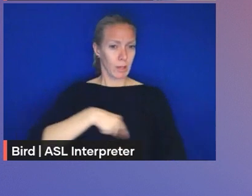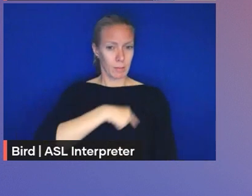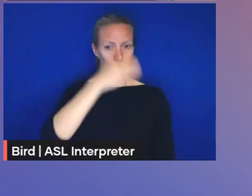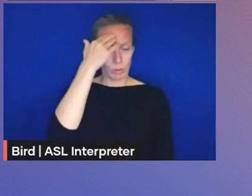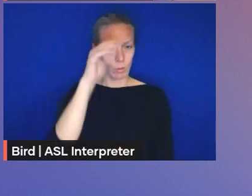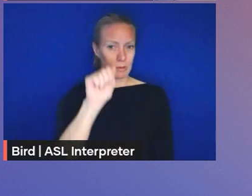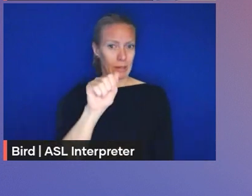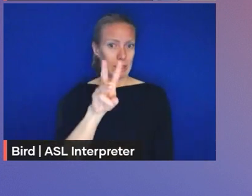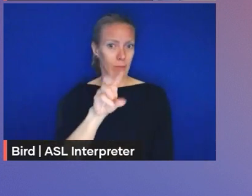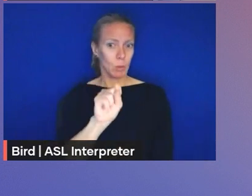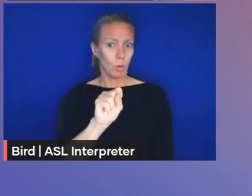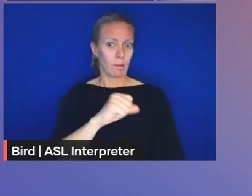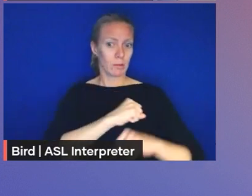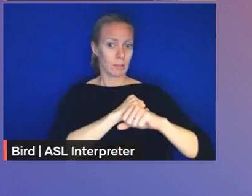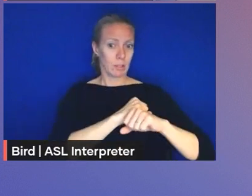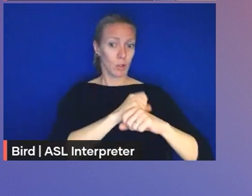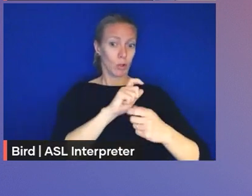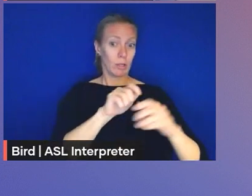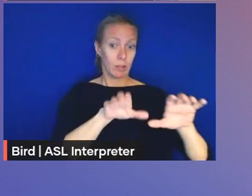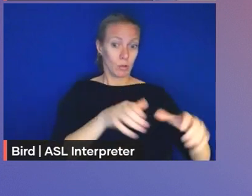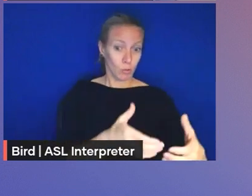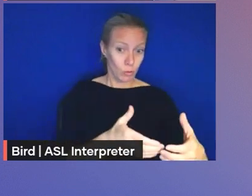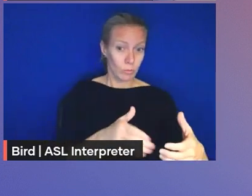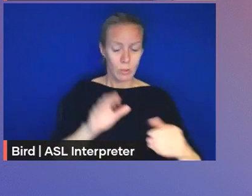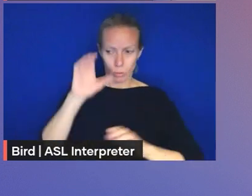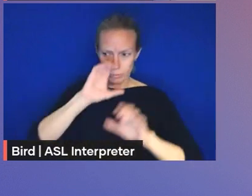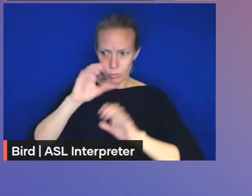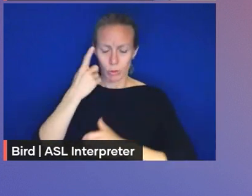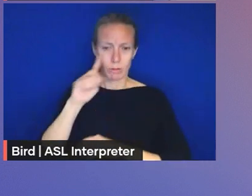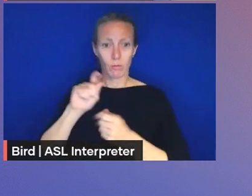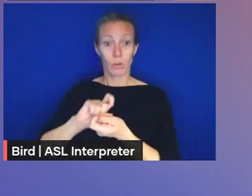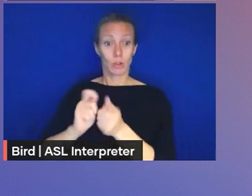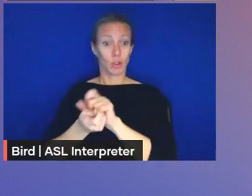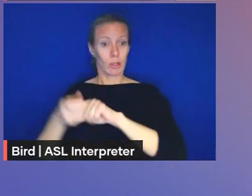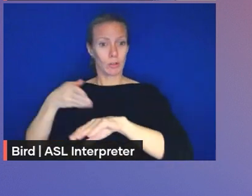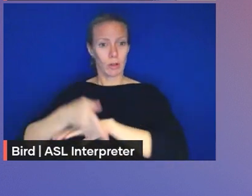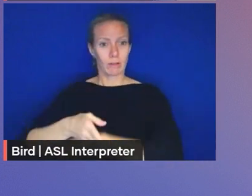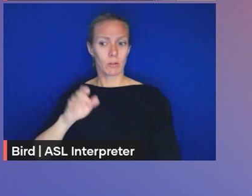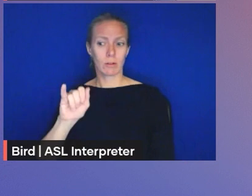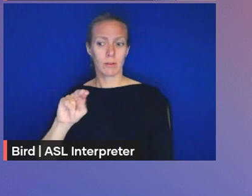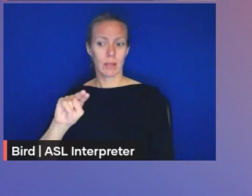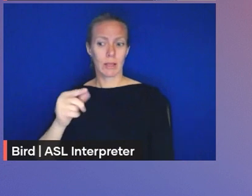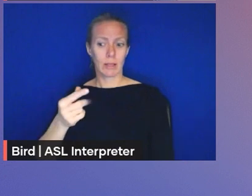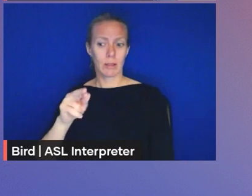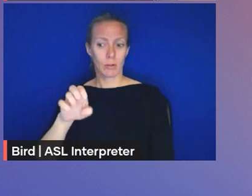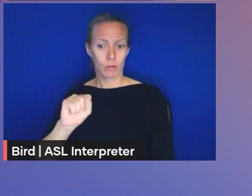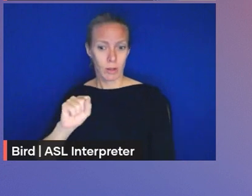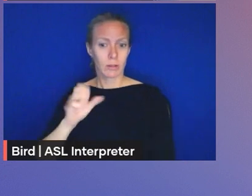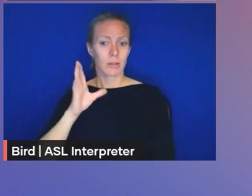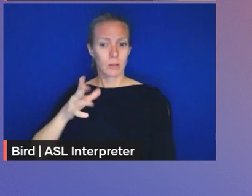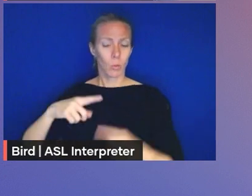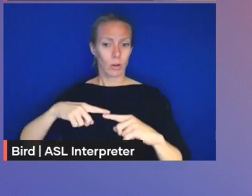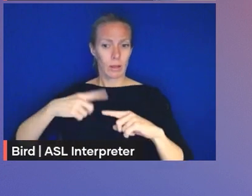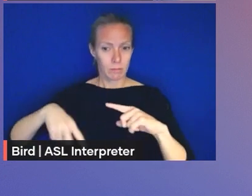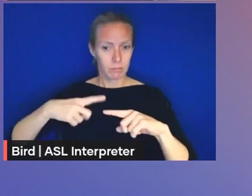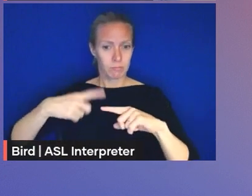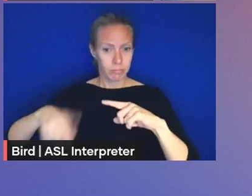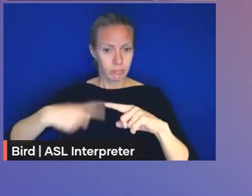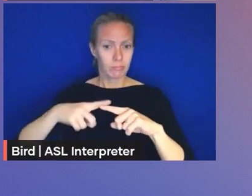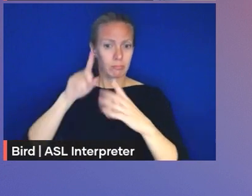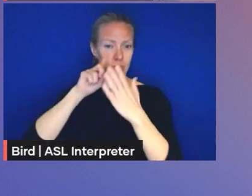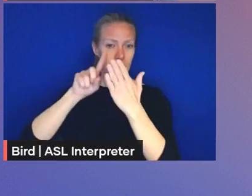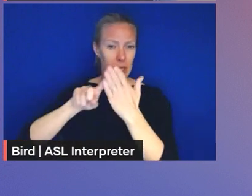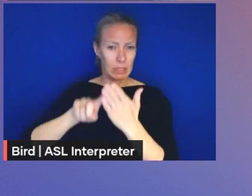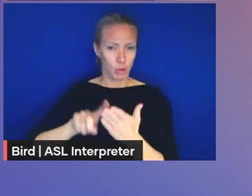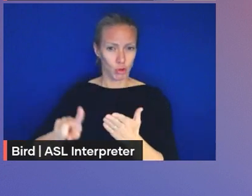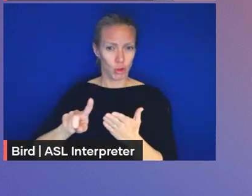change after ingress. And we're going to cycle through each of the ingresses. And then we're going to check the CIDR blocks here. And